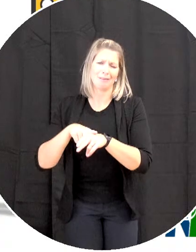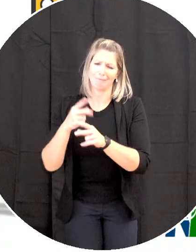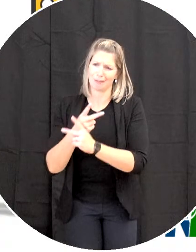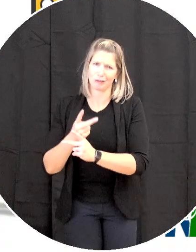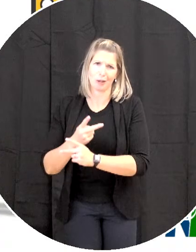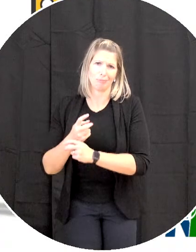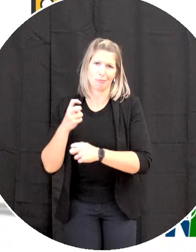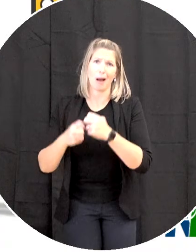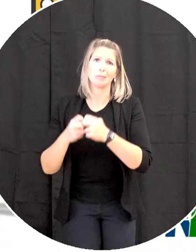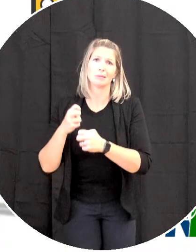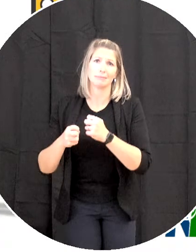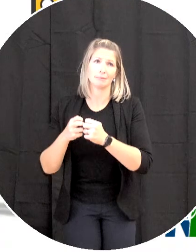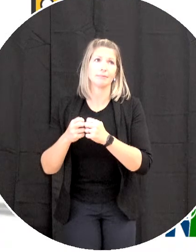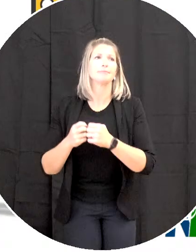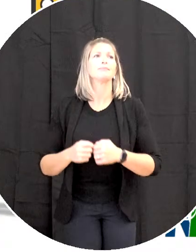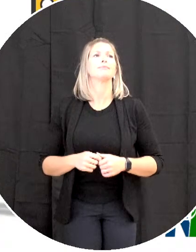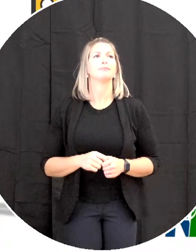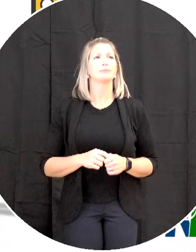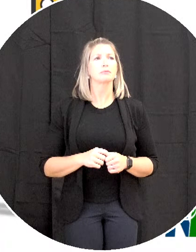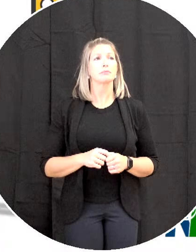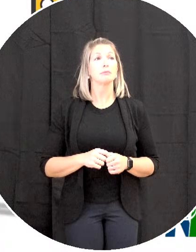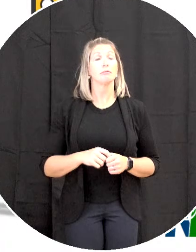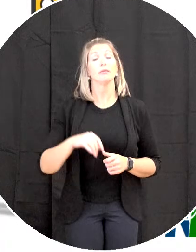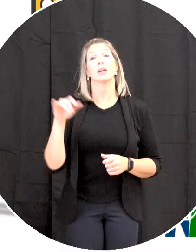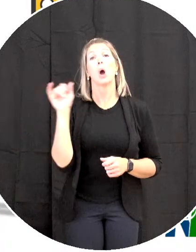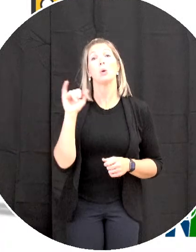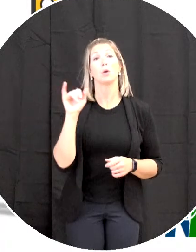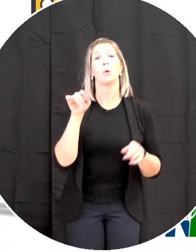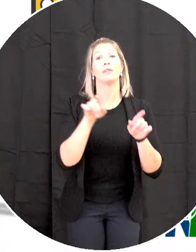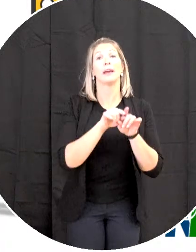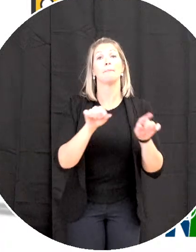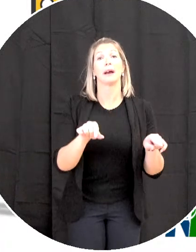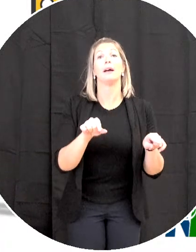In the area of student transportation, government announced